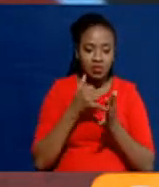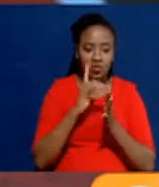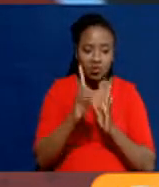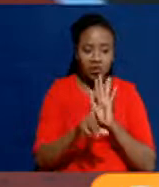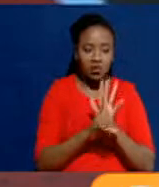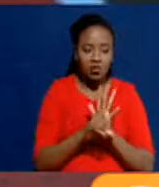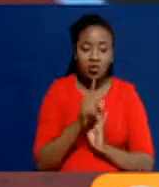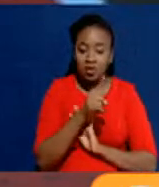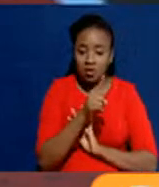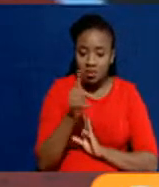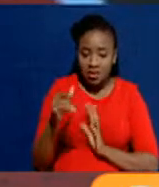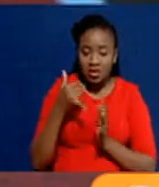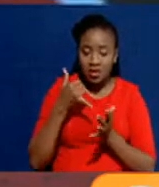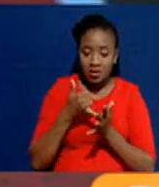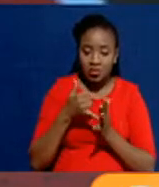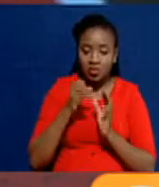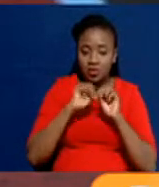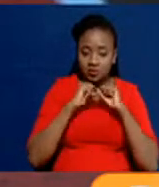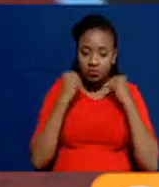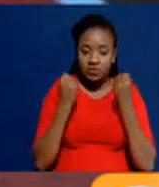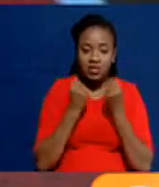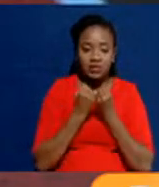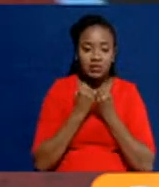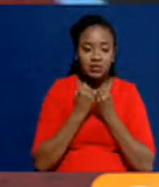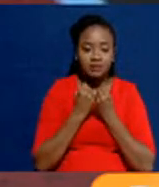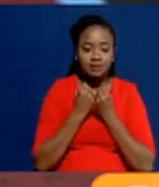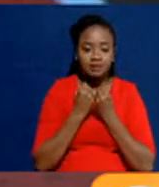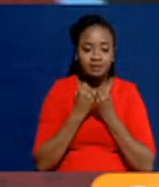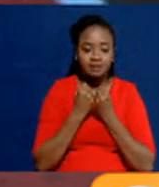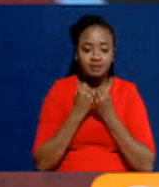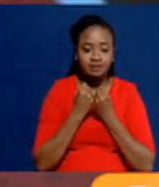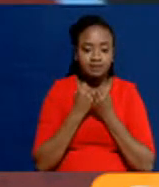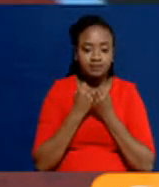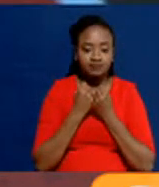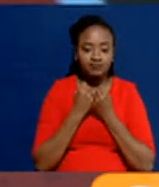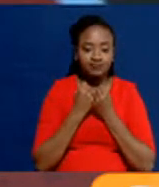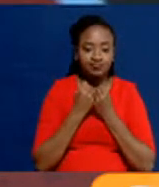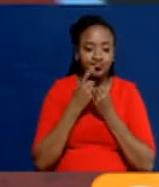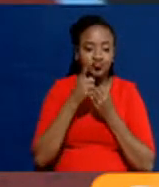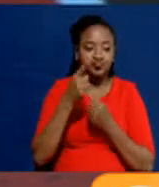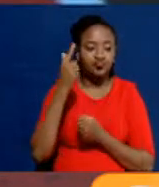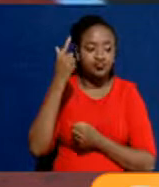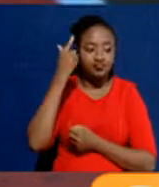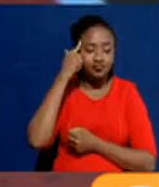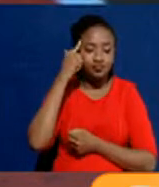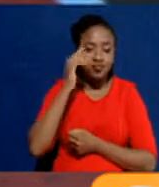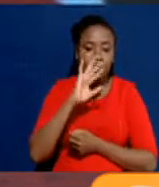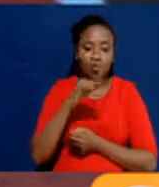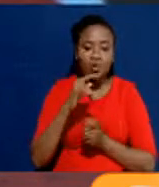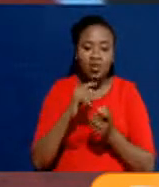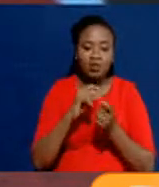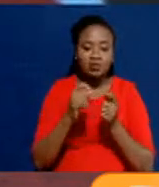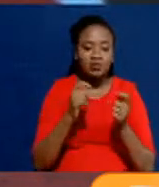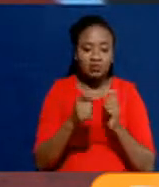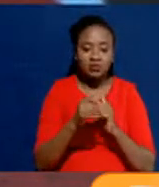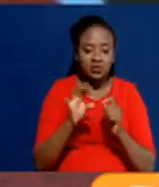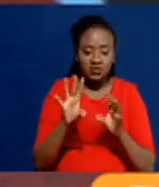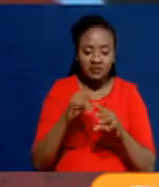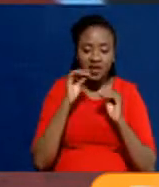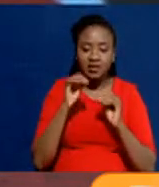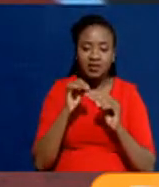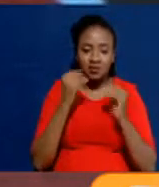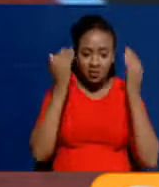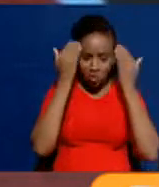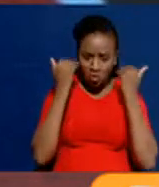are part of society. They know things. Don't assume they're going to open some pages and find magic that can